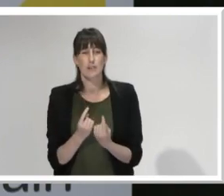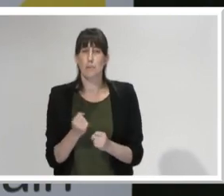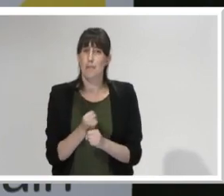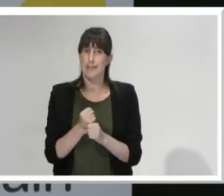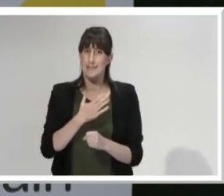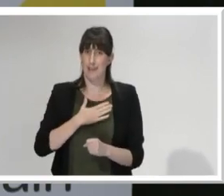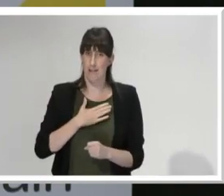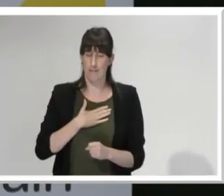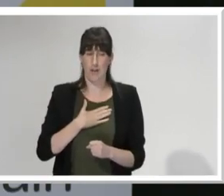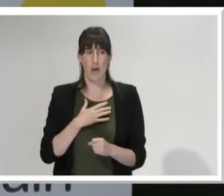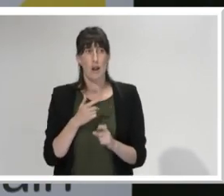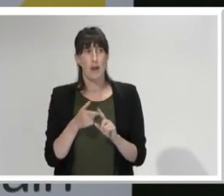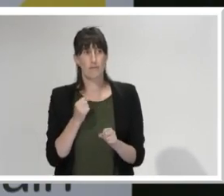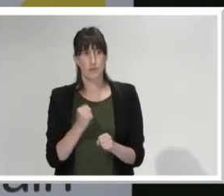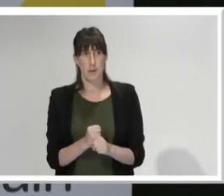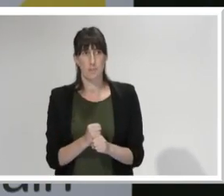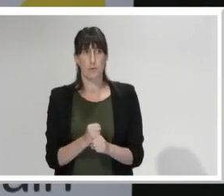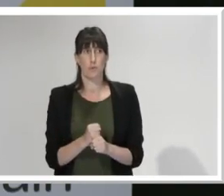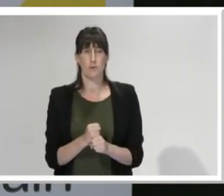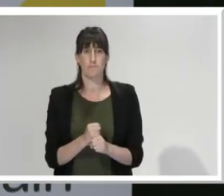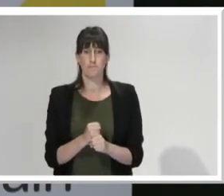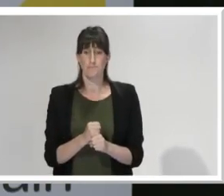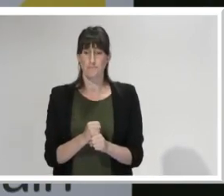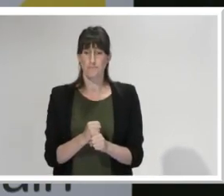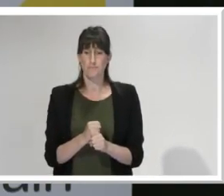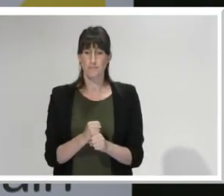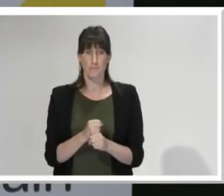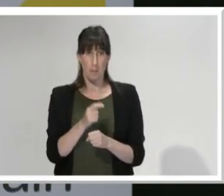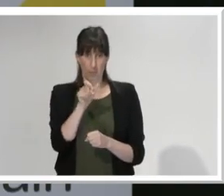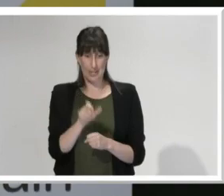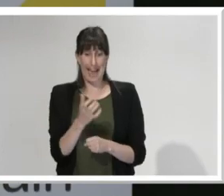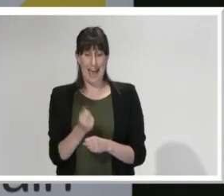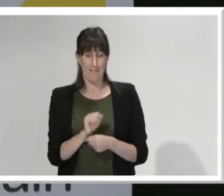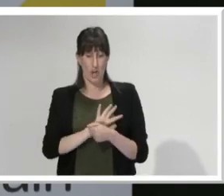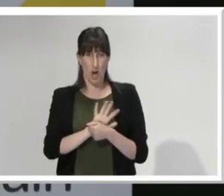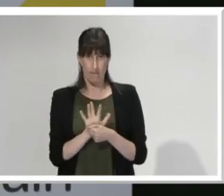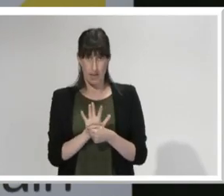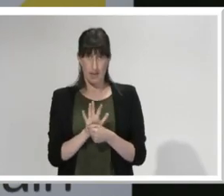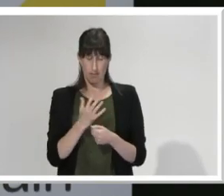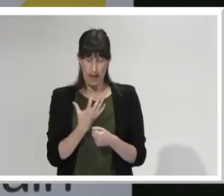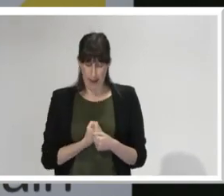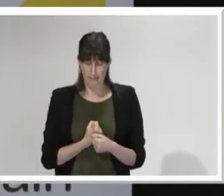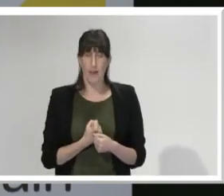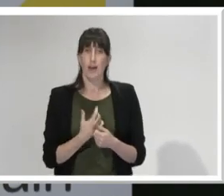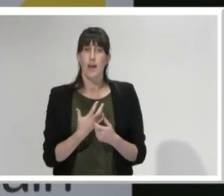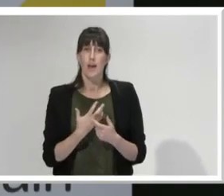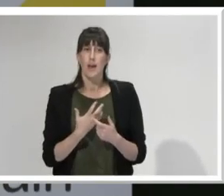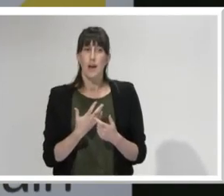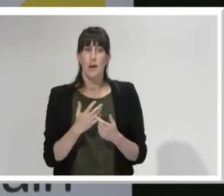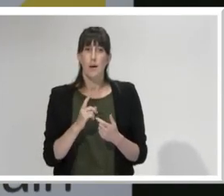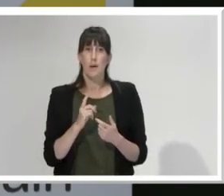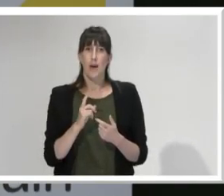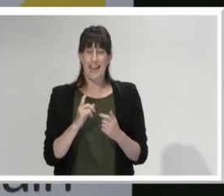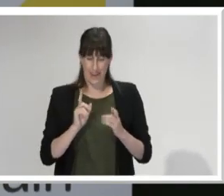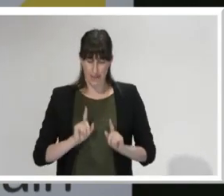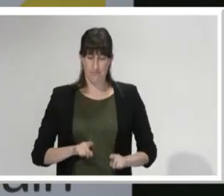to a situation where someone who is positive might be living at home, but still, in effect, isolating within that bubble, so maintaining